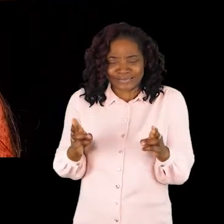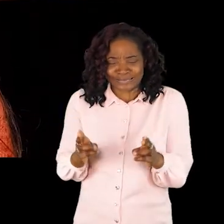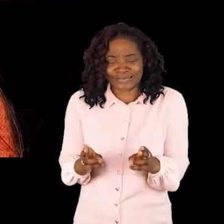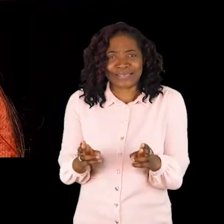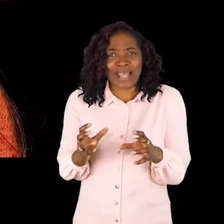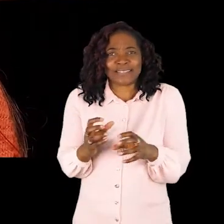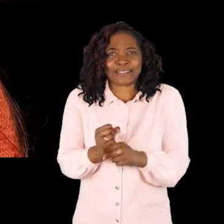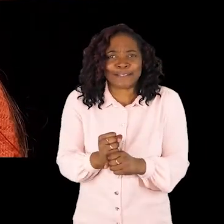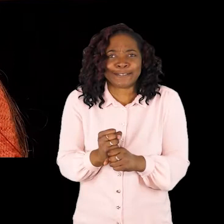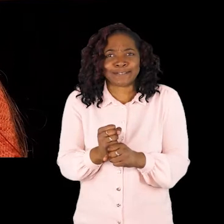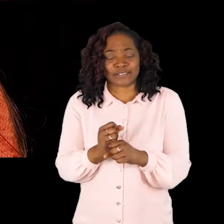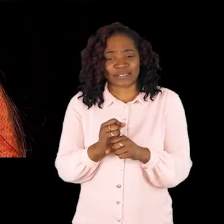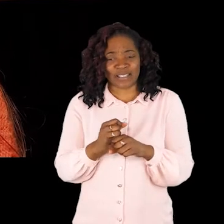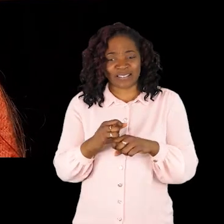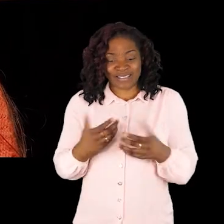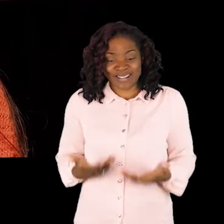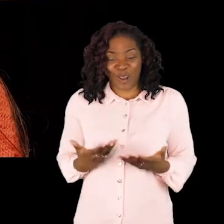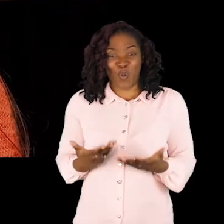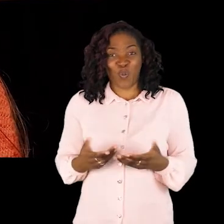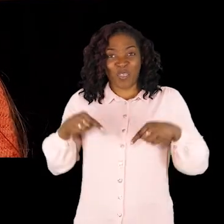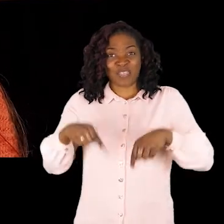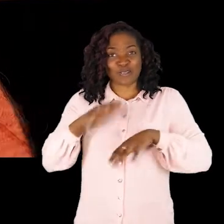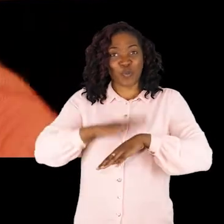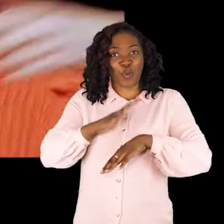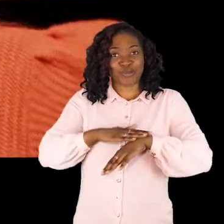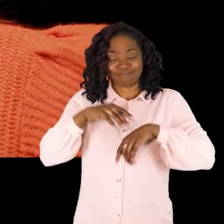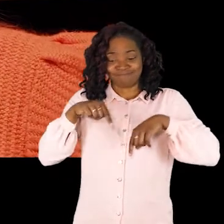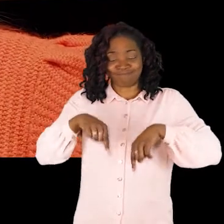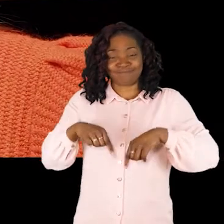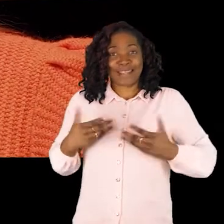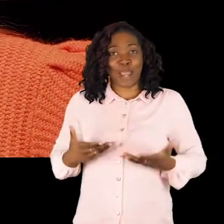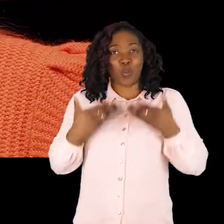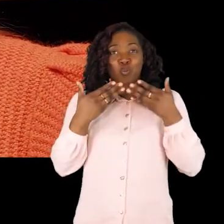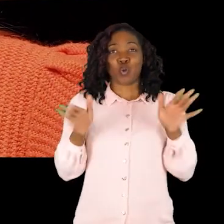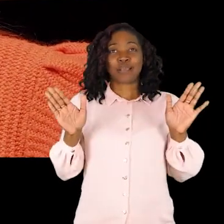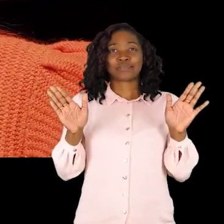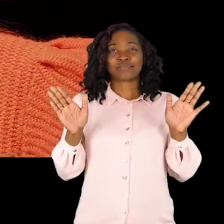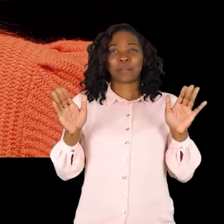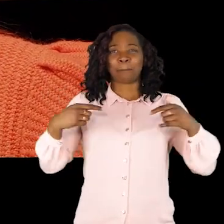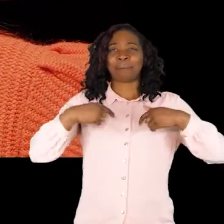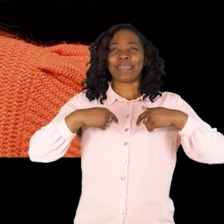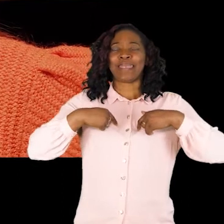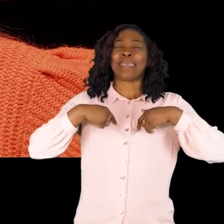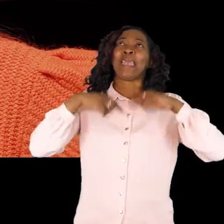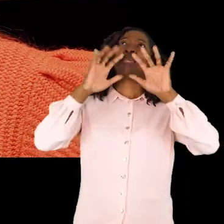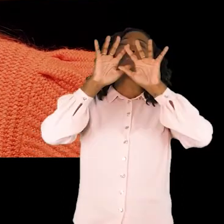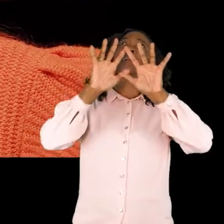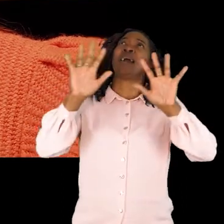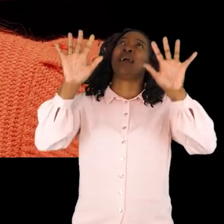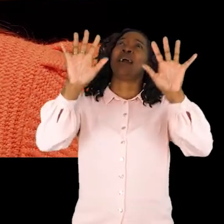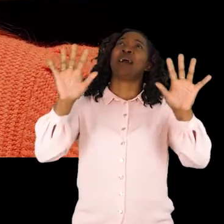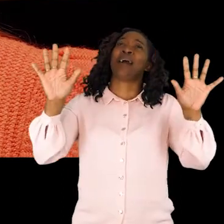tight. Only this moment is wide. Just me,